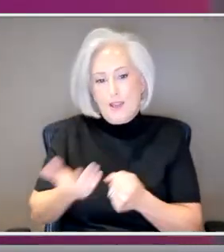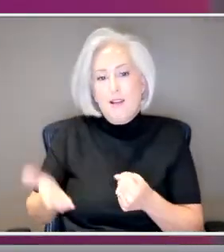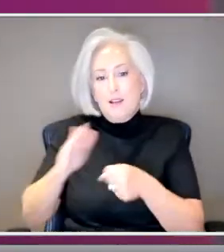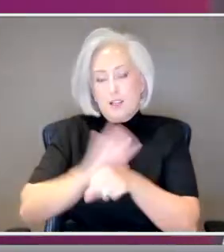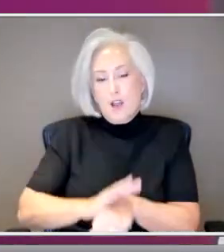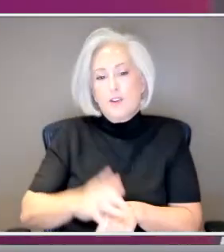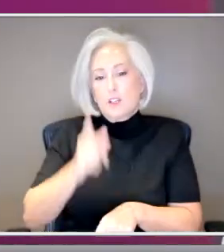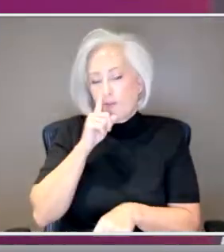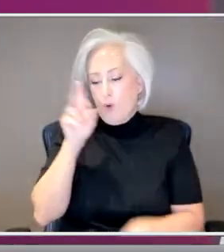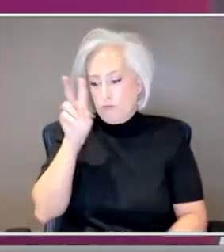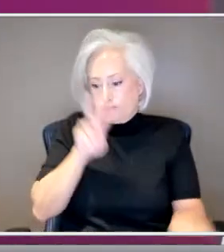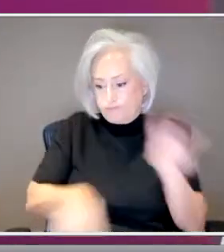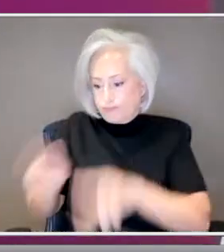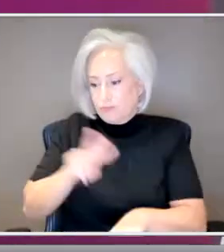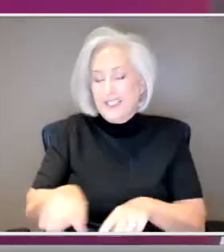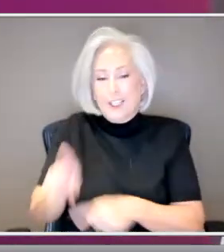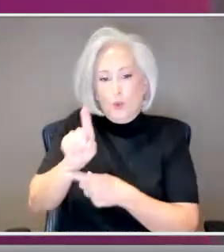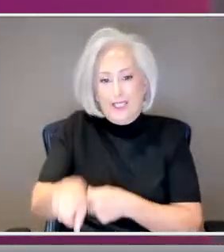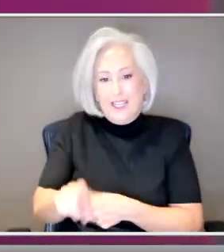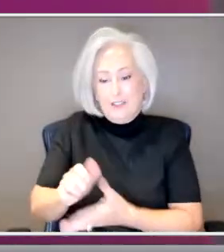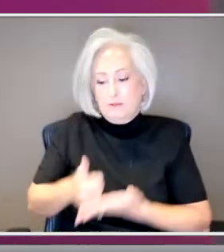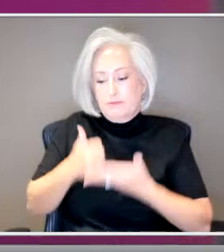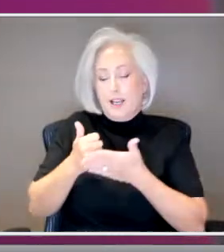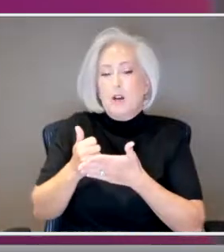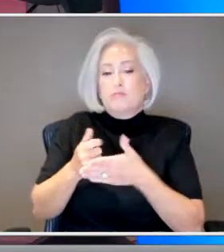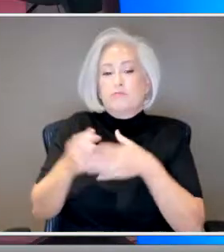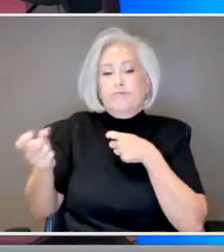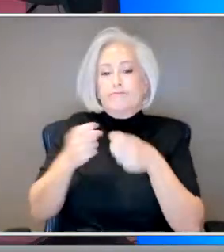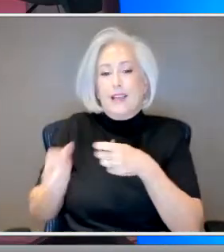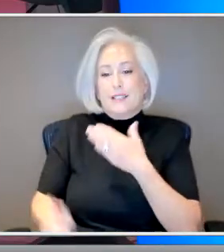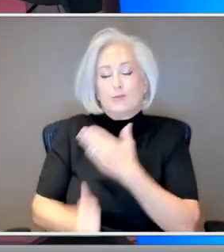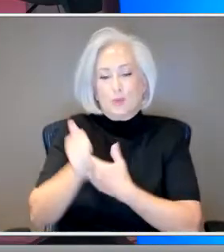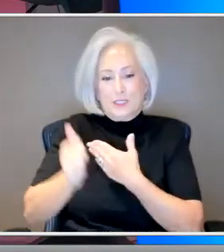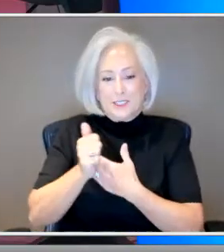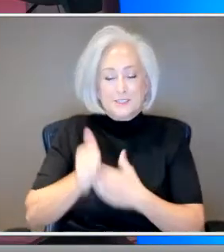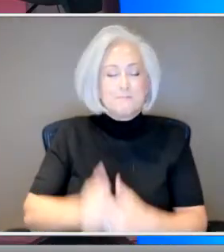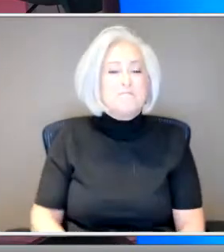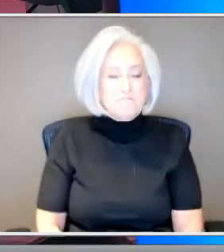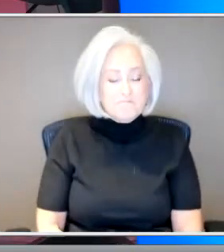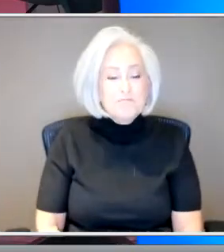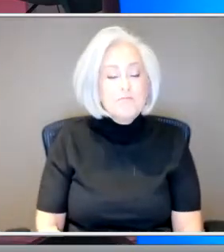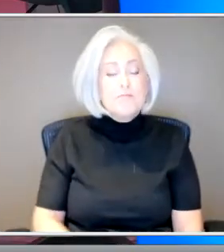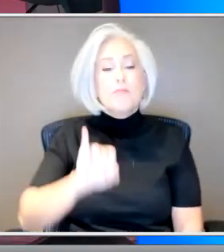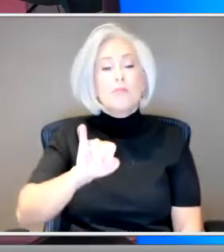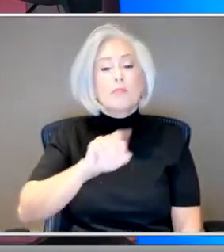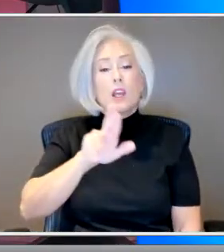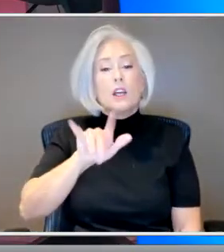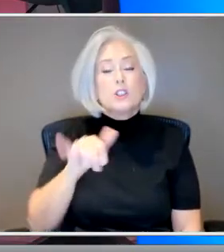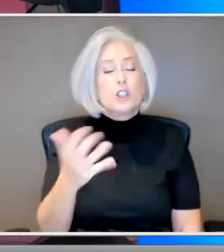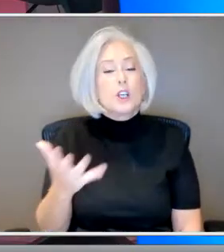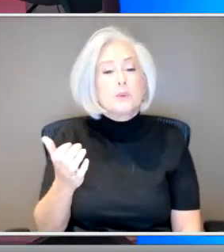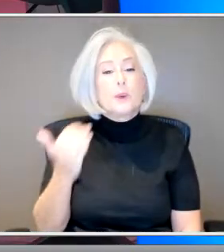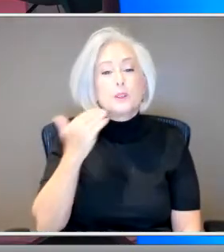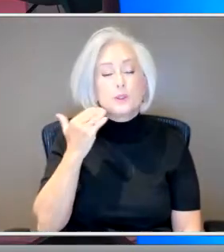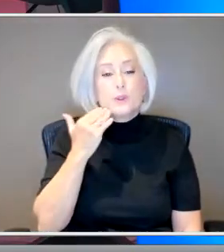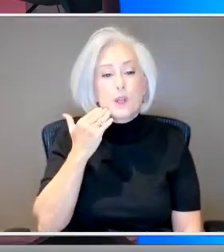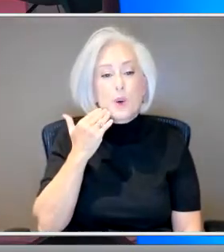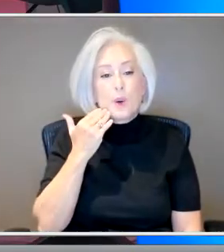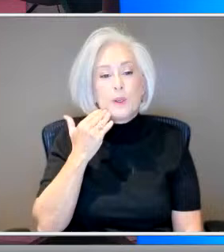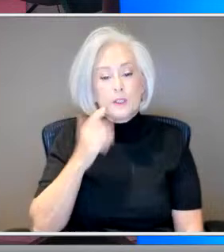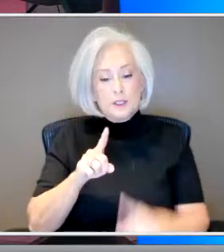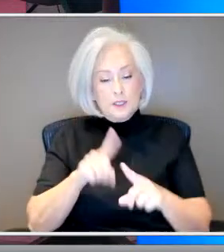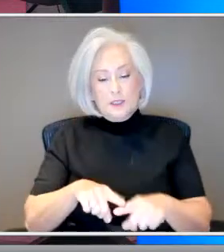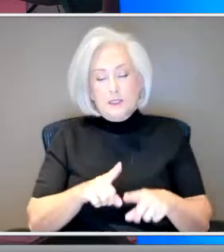surveillance you need to manage the risk. Okay, okay. Now, Jeremy wants to know, he writes, depending on the genetic